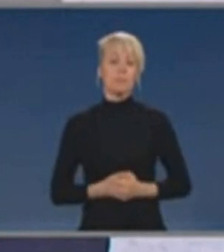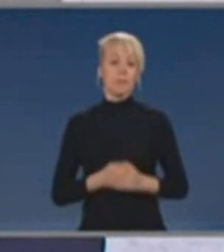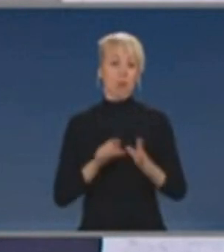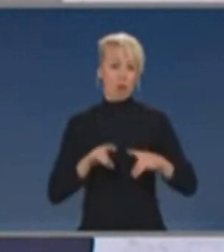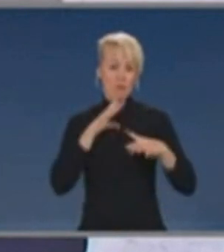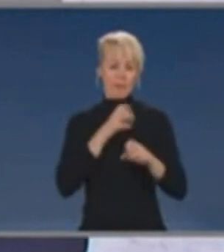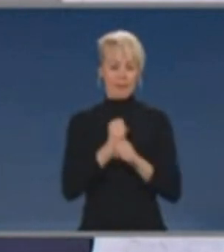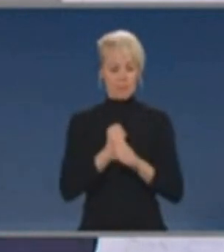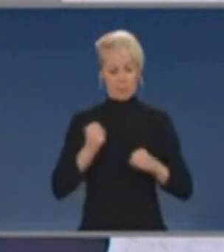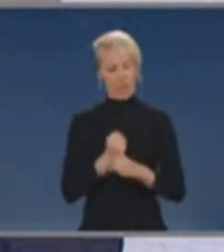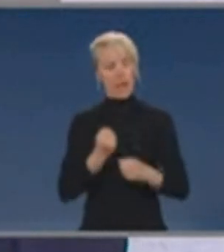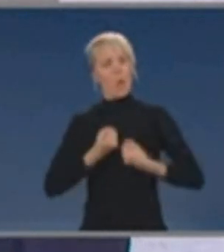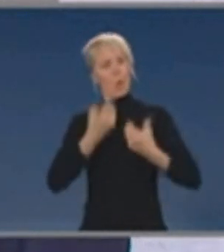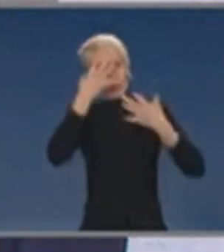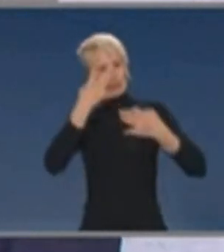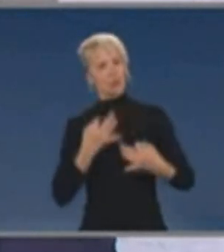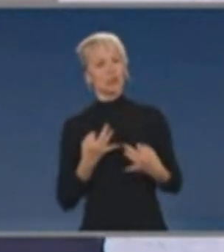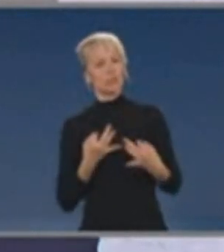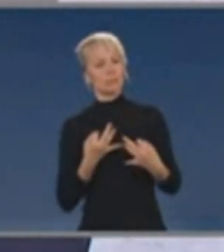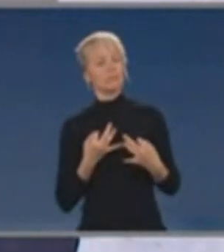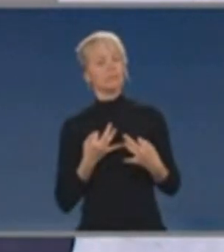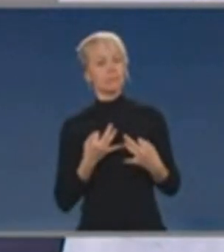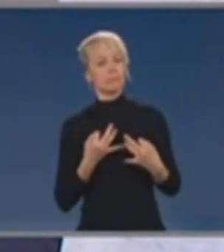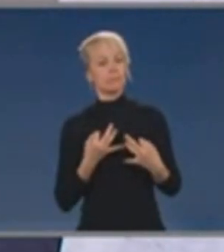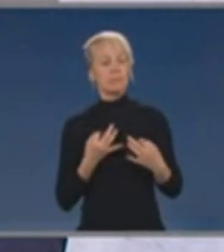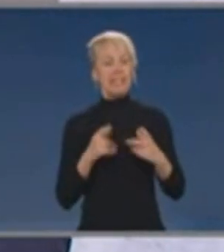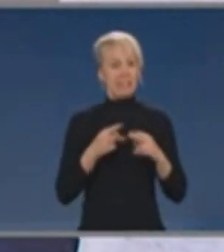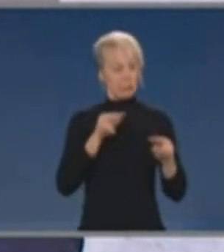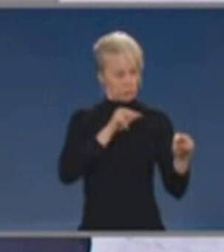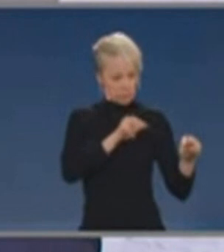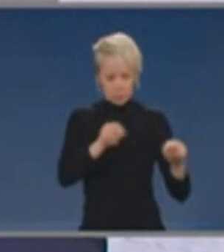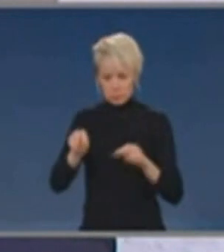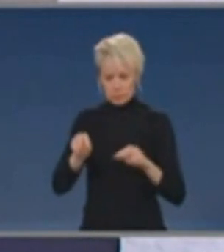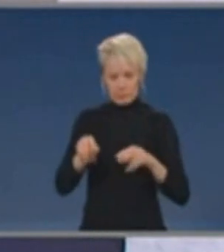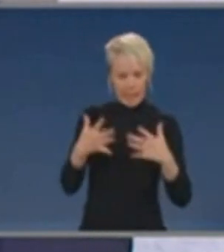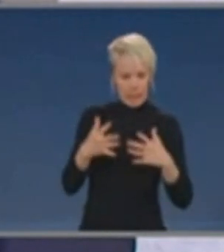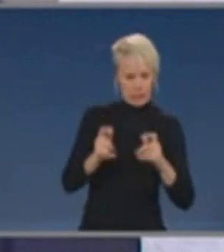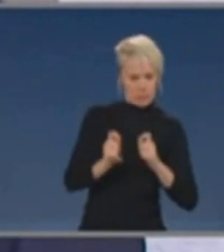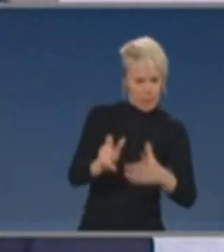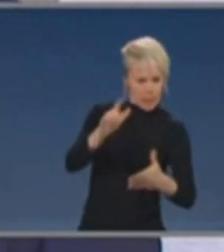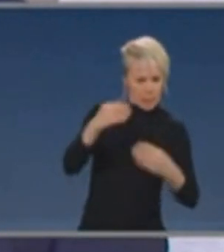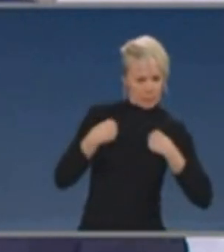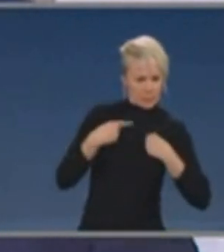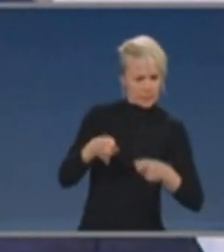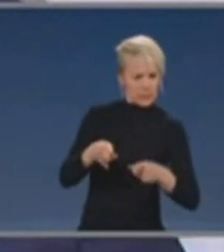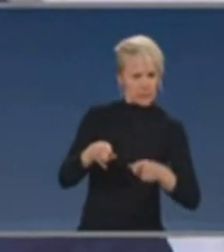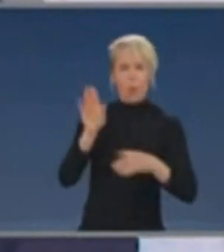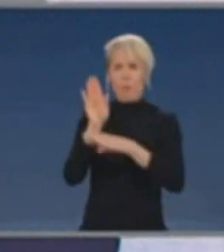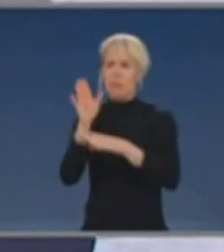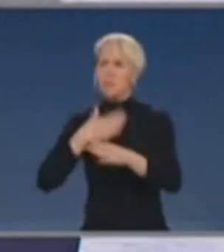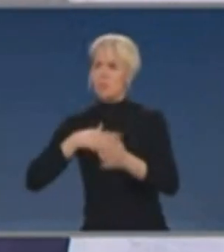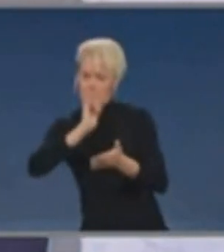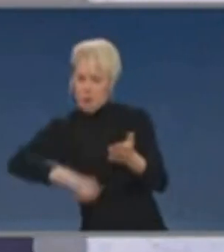other matters, and if there are any other issues that presented in relation to any asset that compromise Australia's national interest, then there are broader